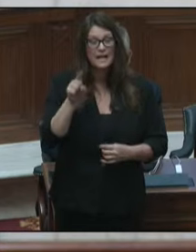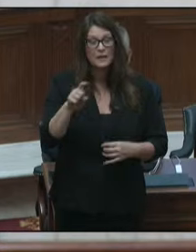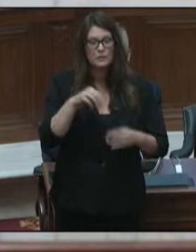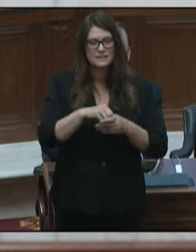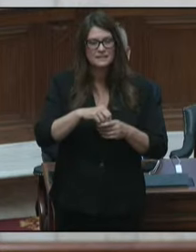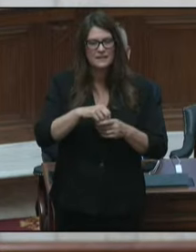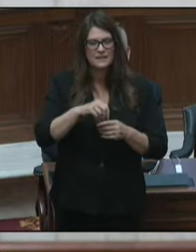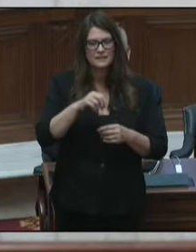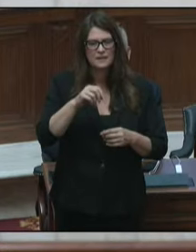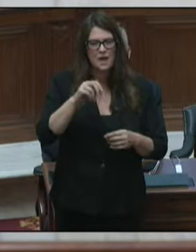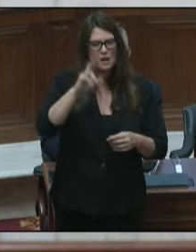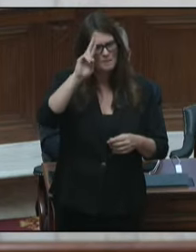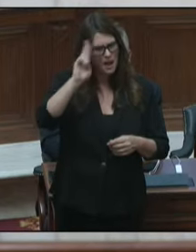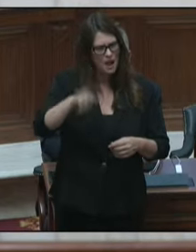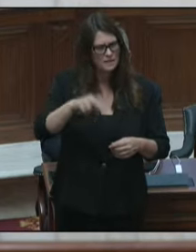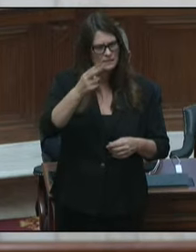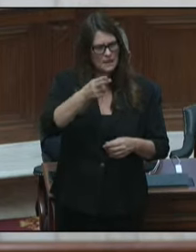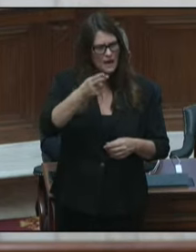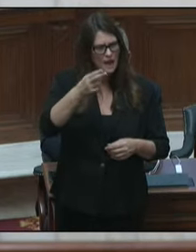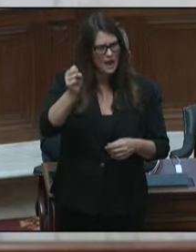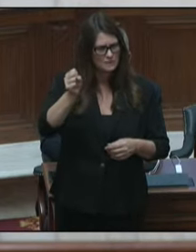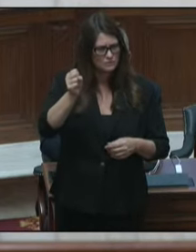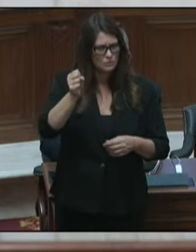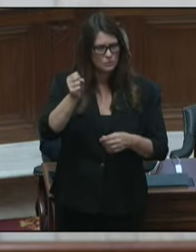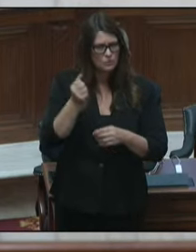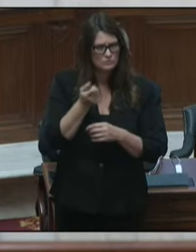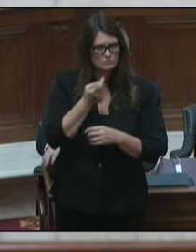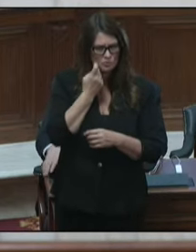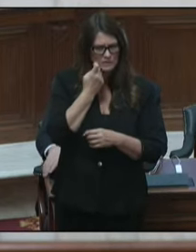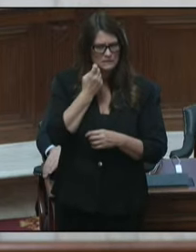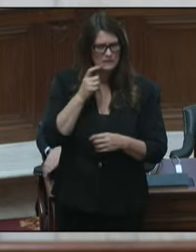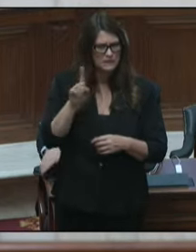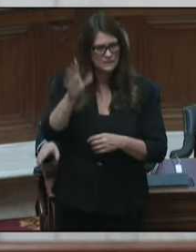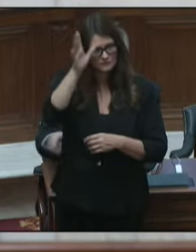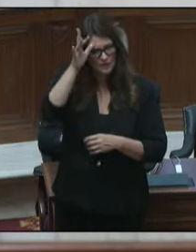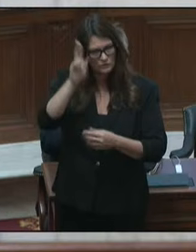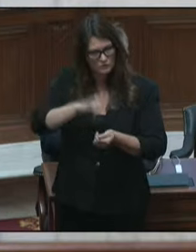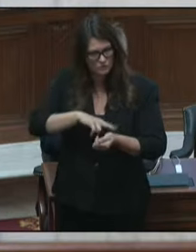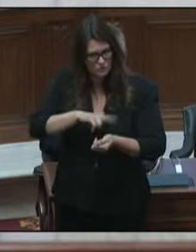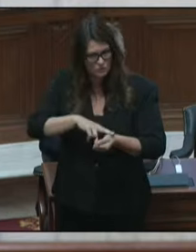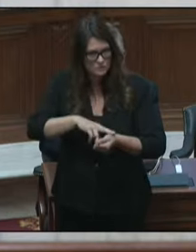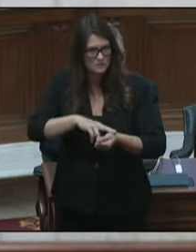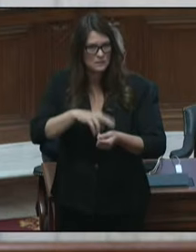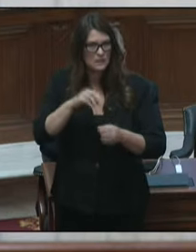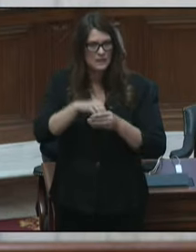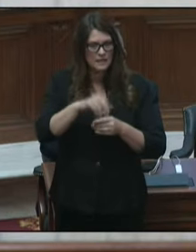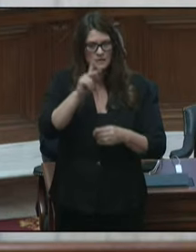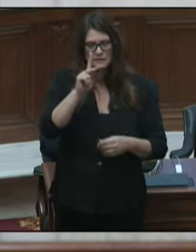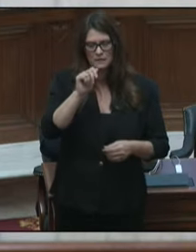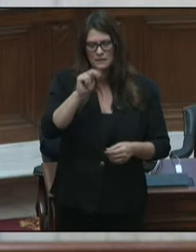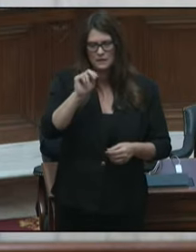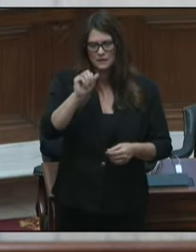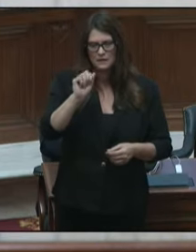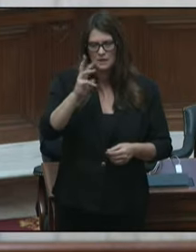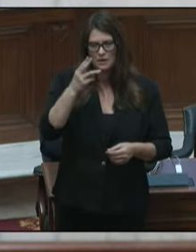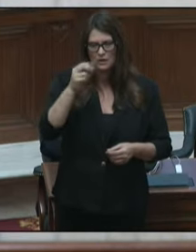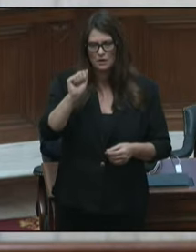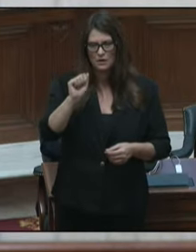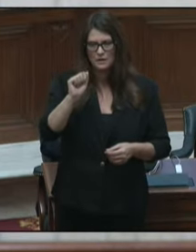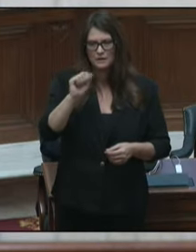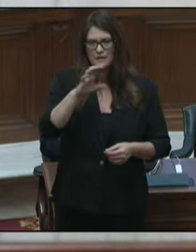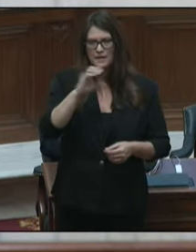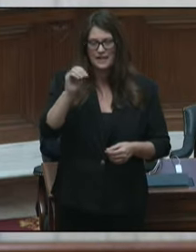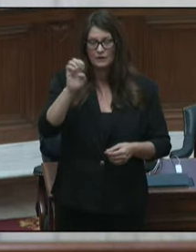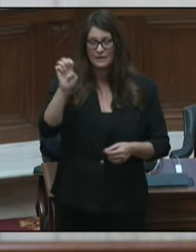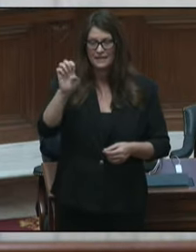Huntington High School not long ago, and his dad was a nurse at Kanawha County